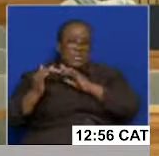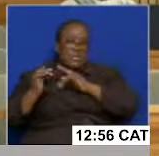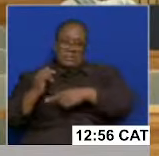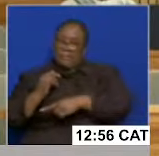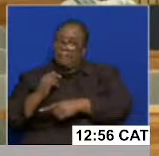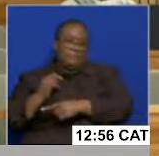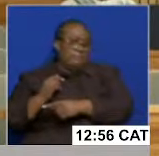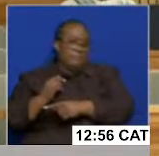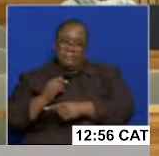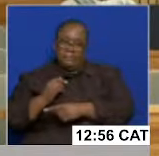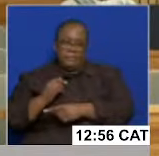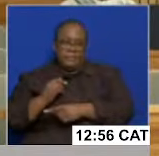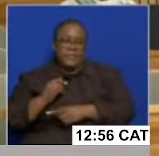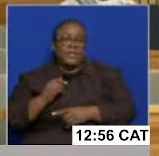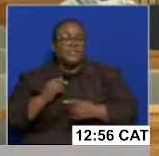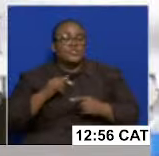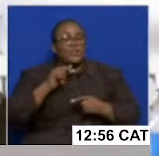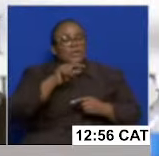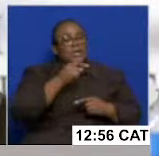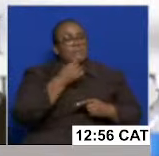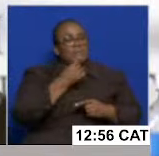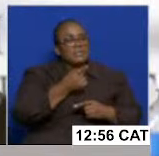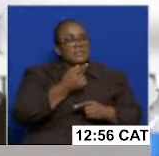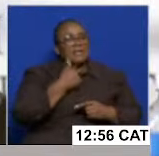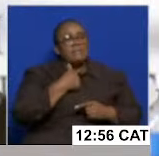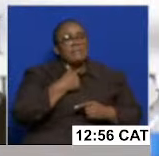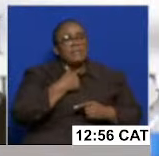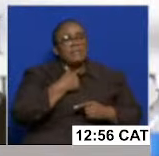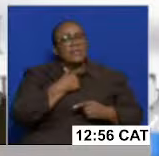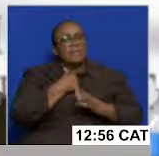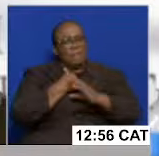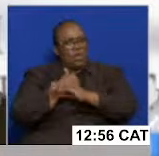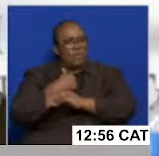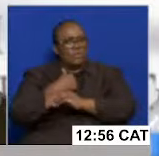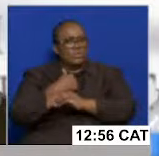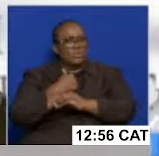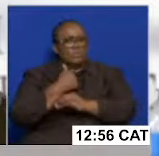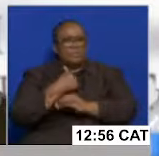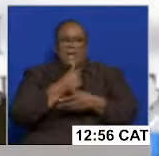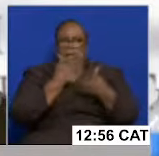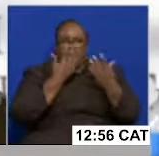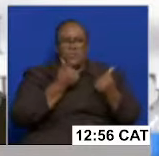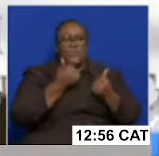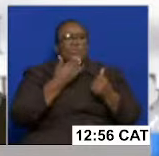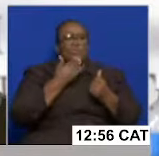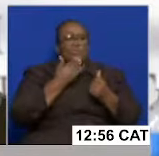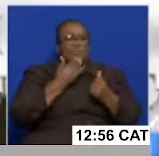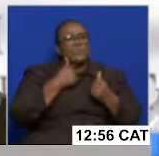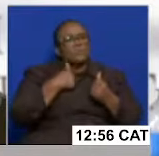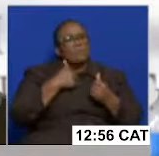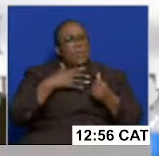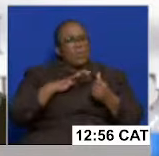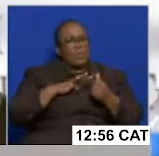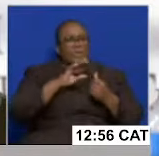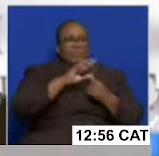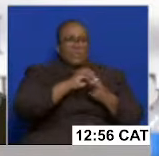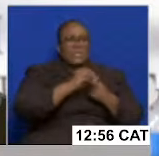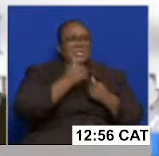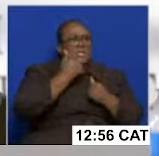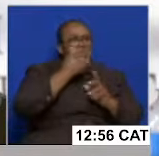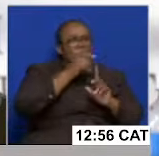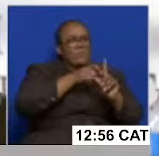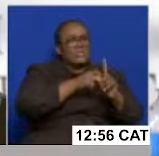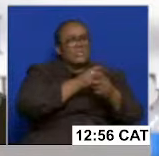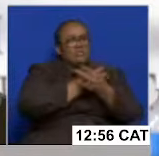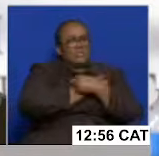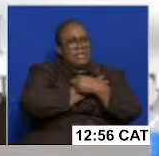let me ask, I don't know who. Maybe I wanted to ask so that if they resign, will it be easy for them or not?